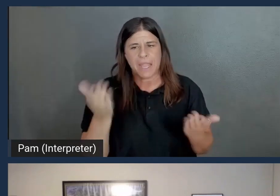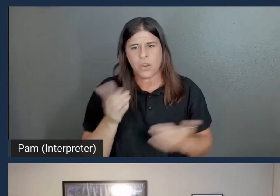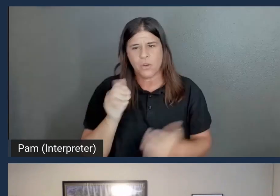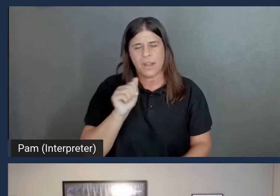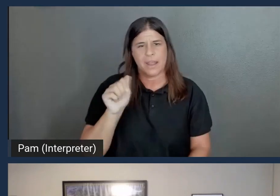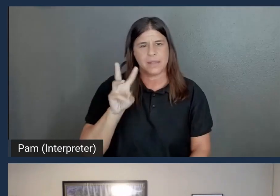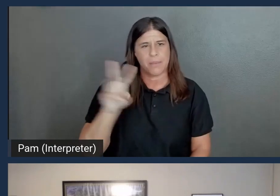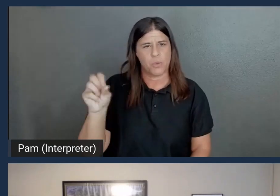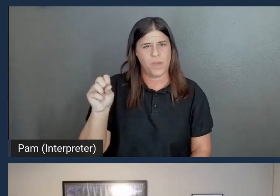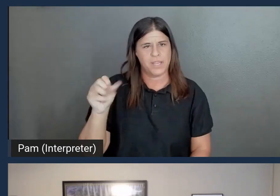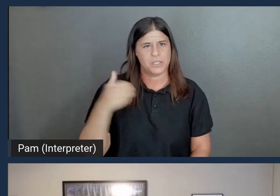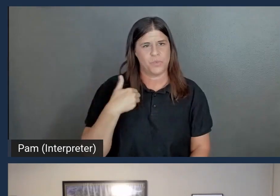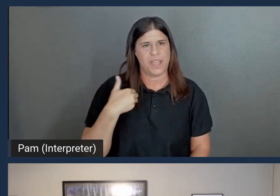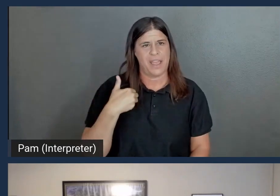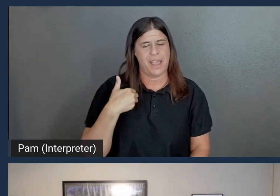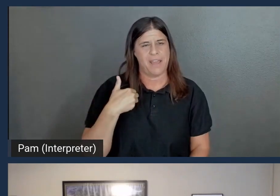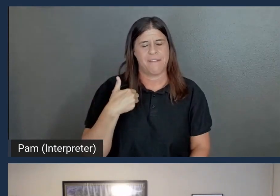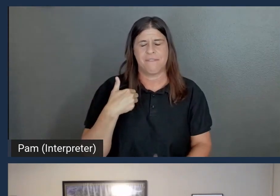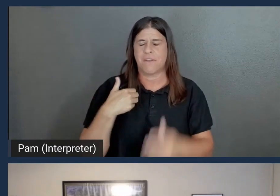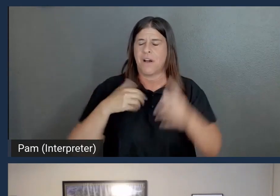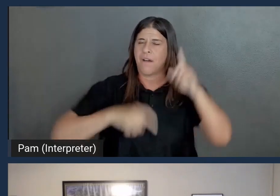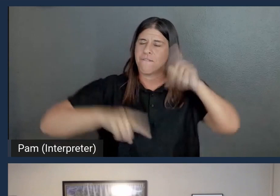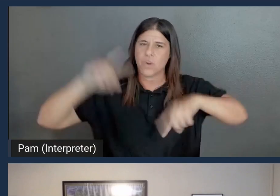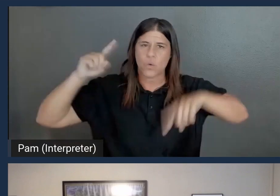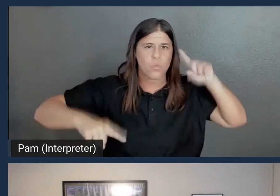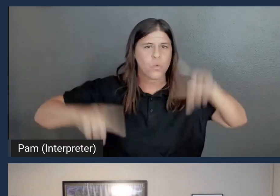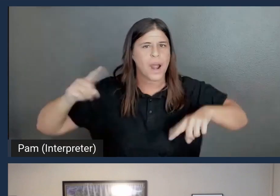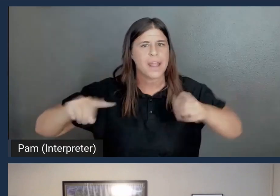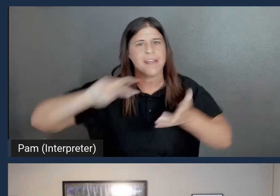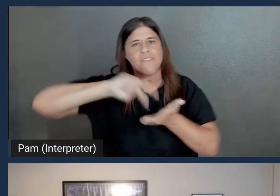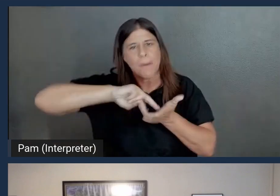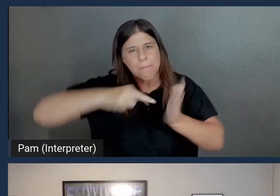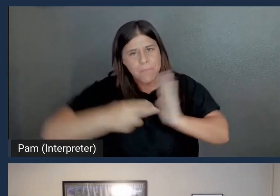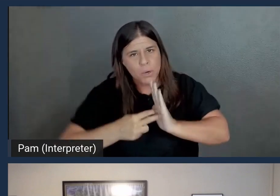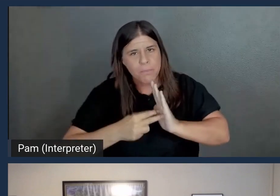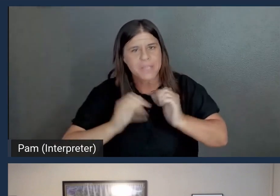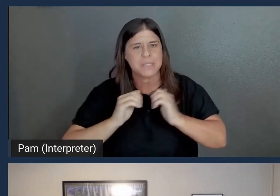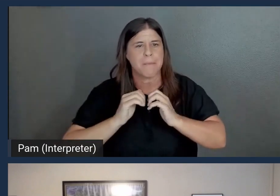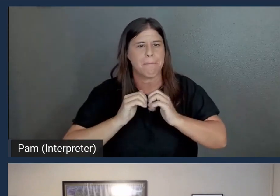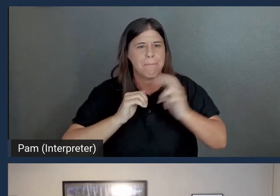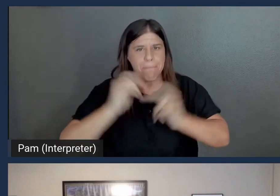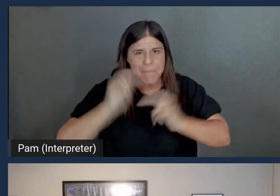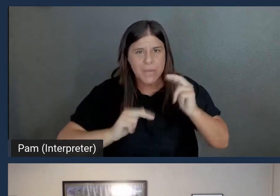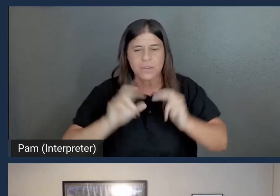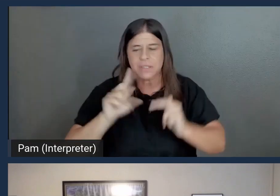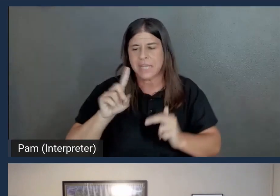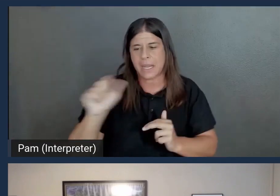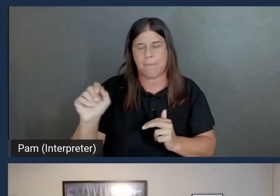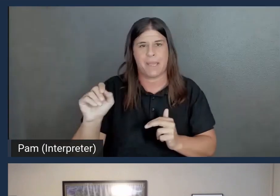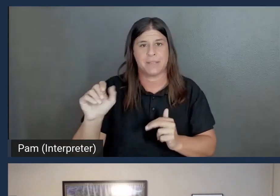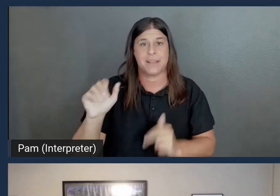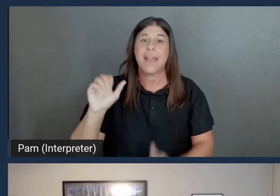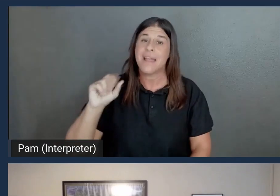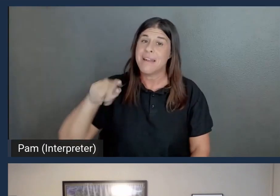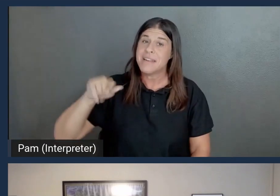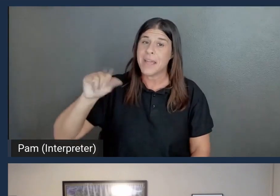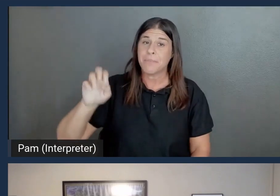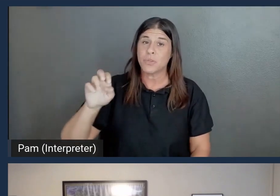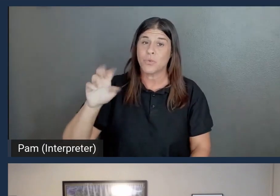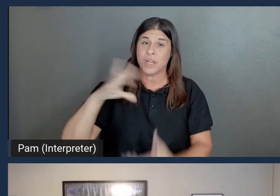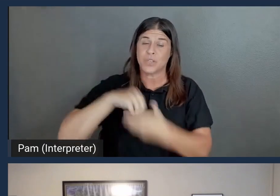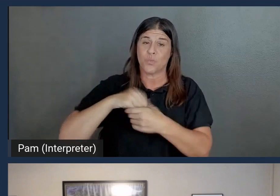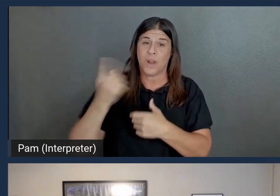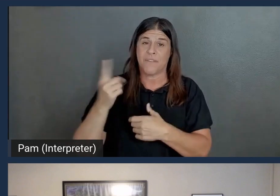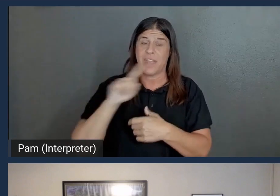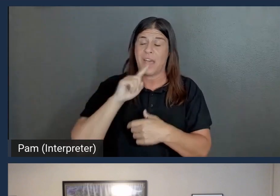a whole variety of purpose-built databases, of which Neptune is one of them, right? Neptune occupies